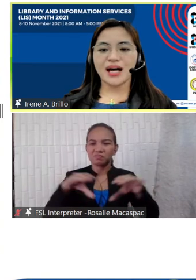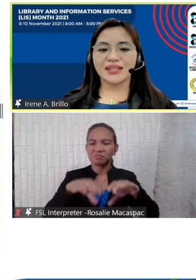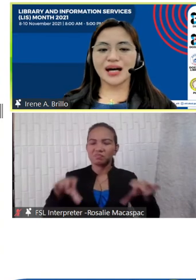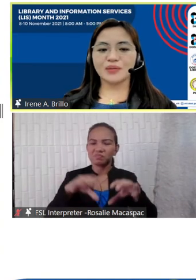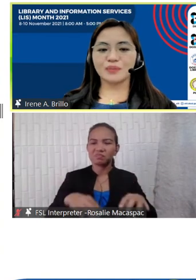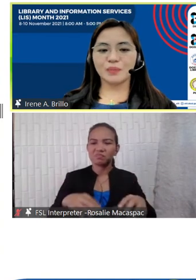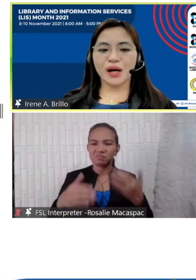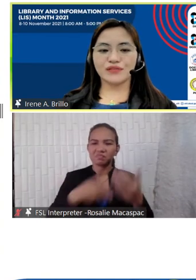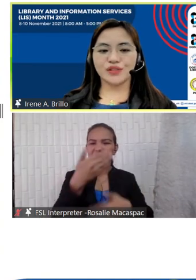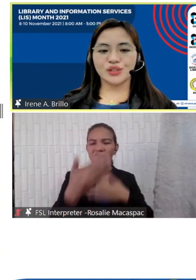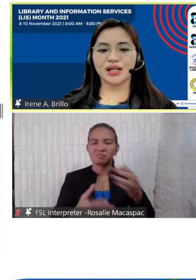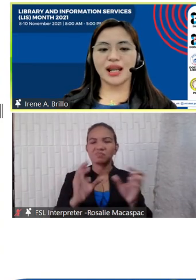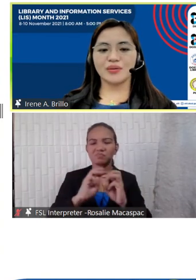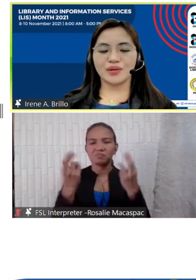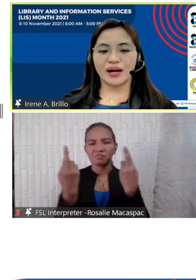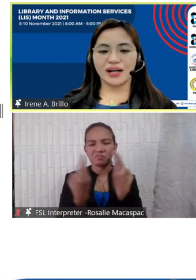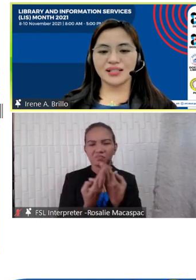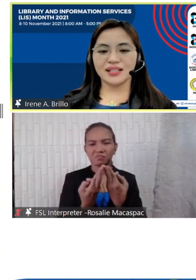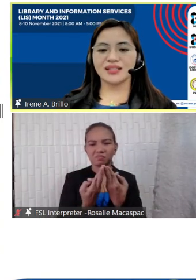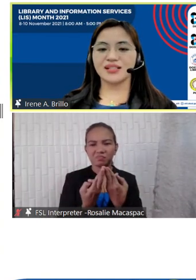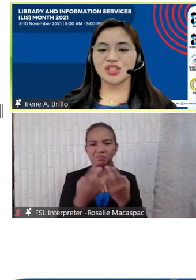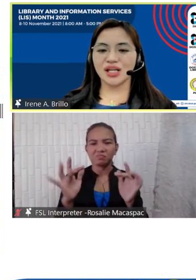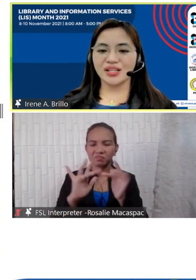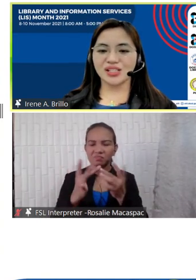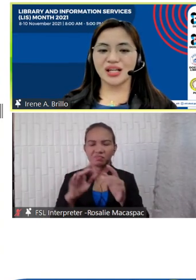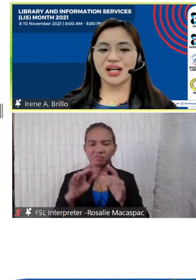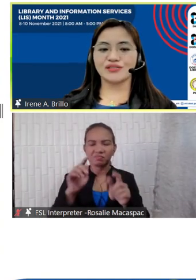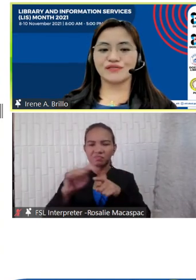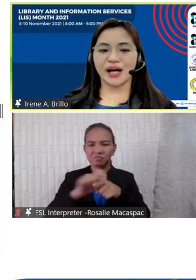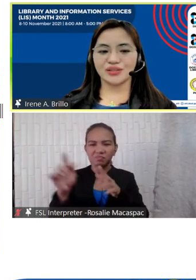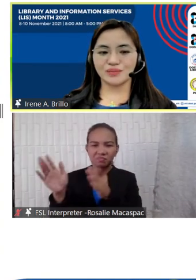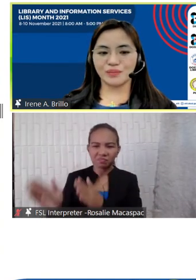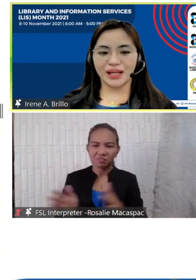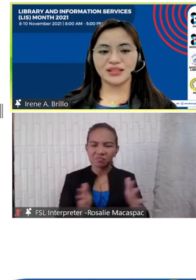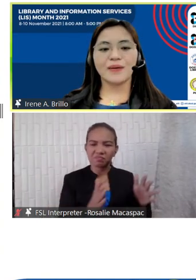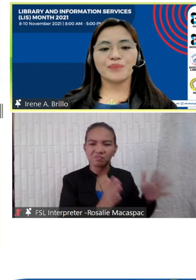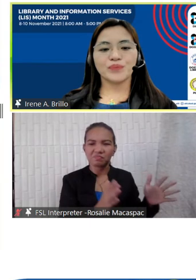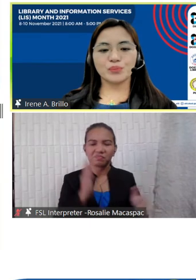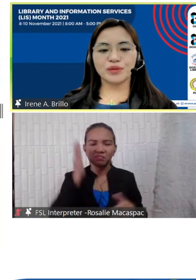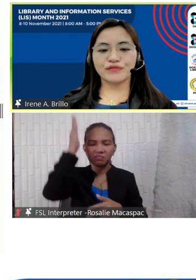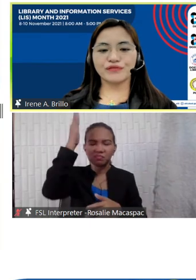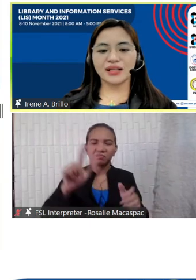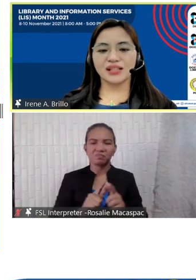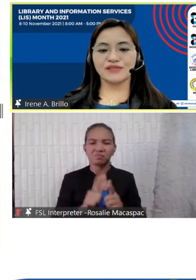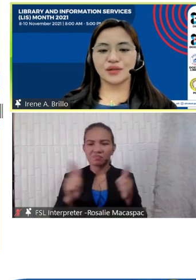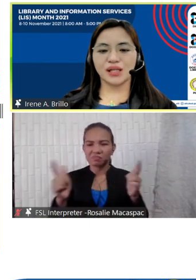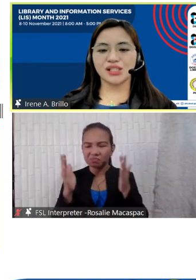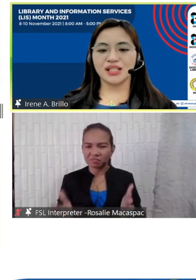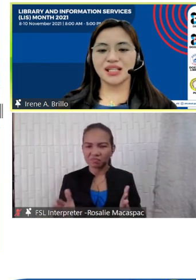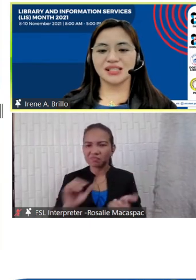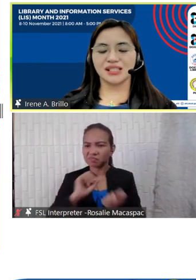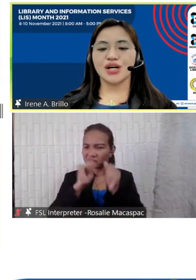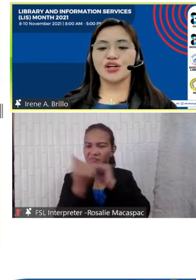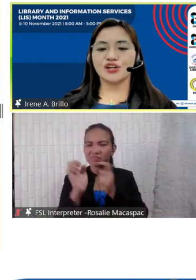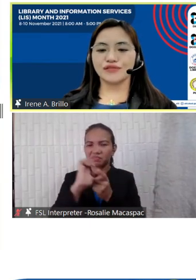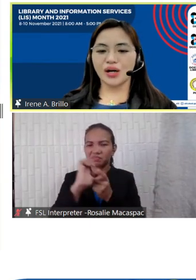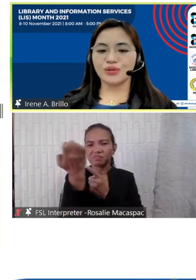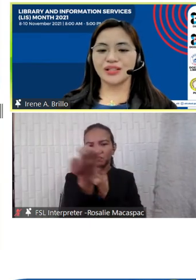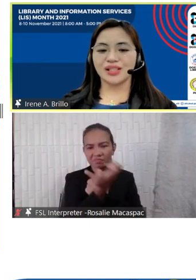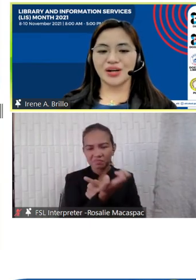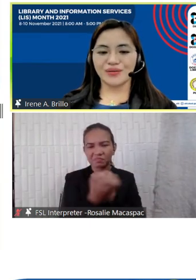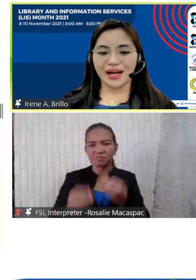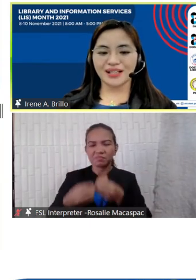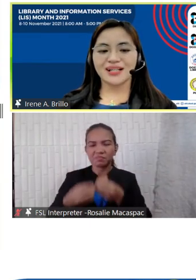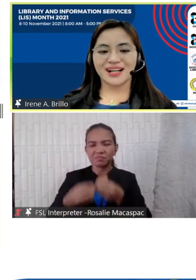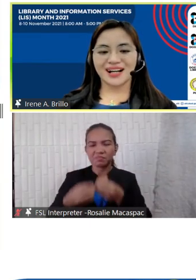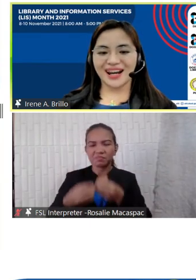webinars that prepare future librarians in their changing environment to provide the information needs of